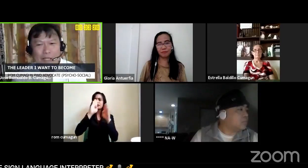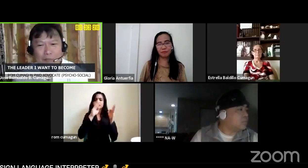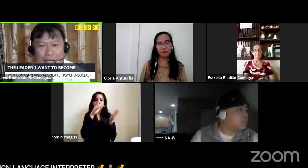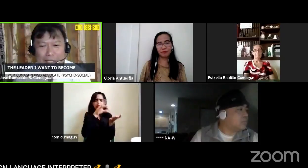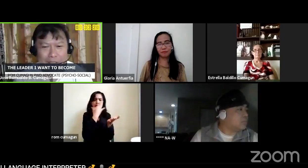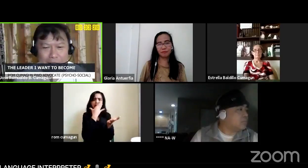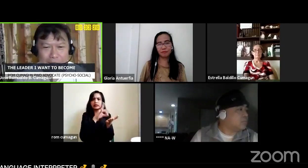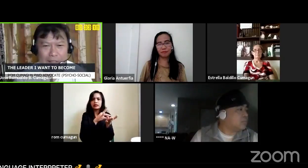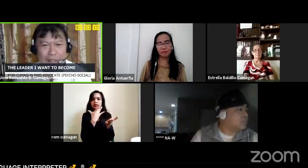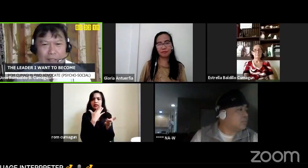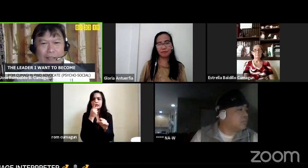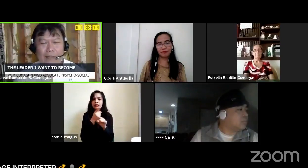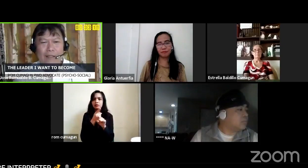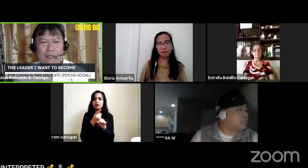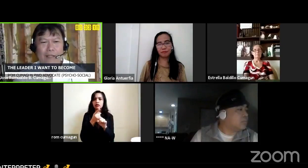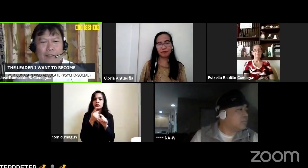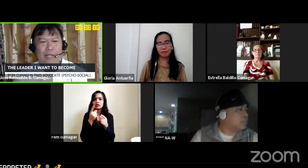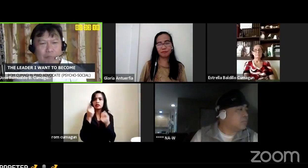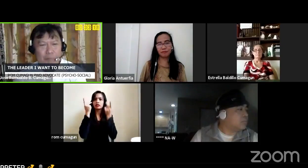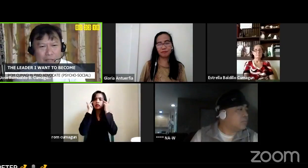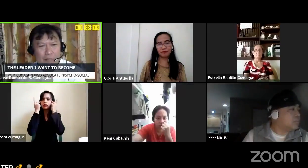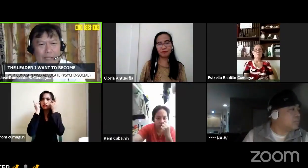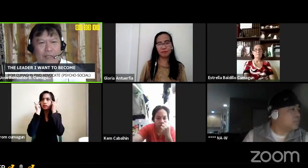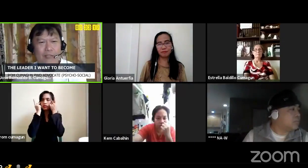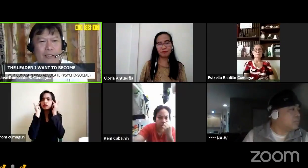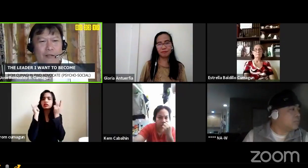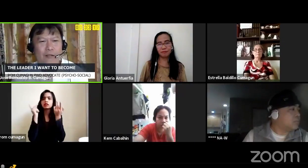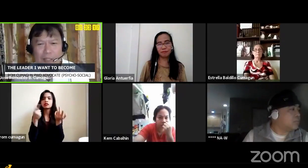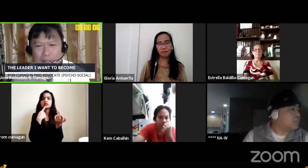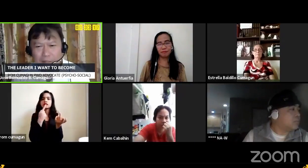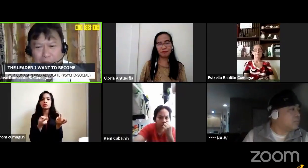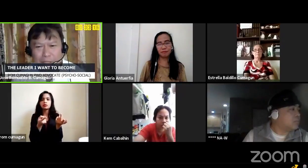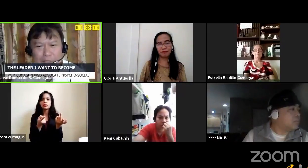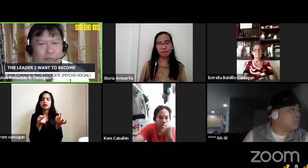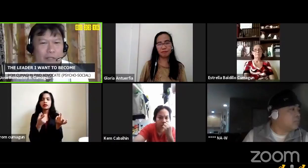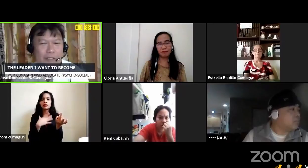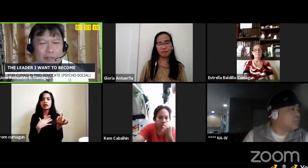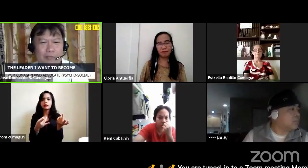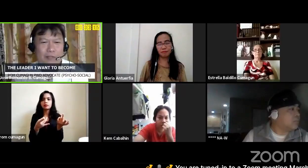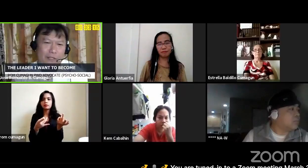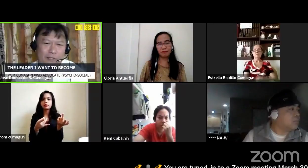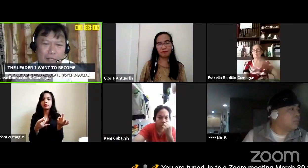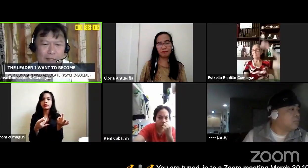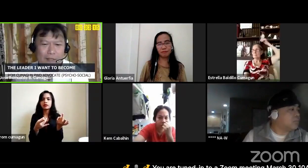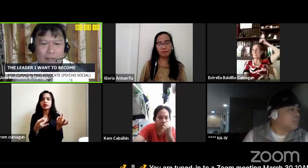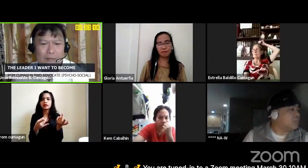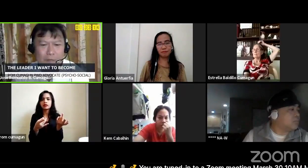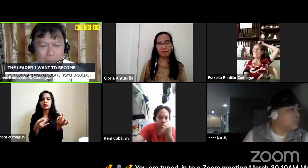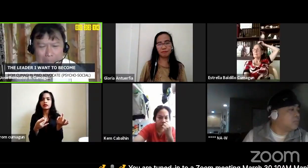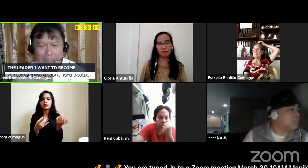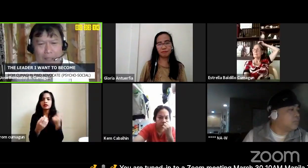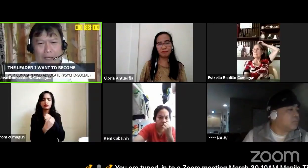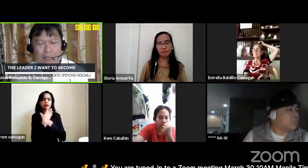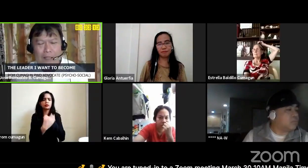it will dampen my creativity. Okay, it will dampen my spirits. So I